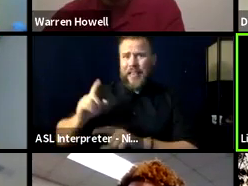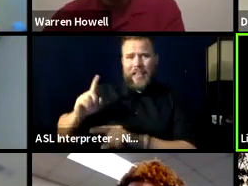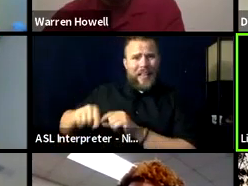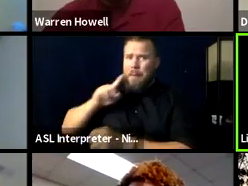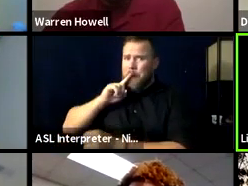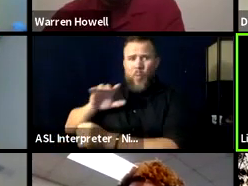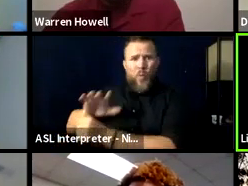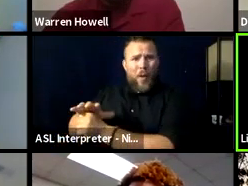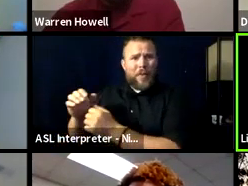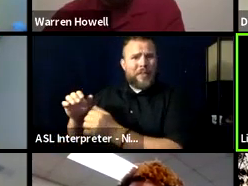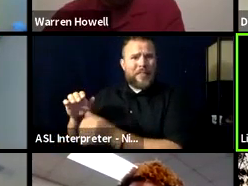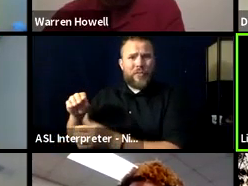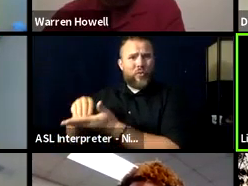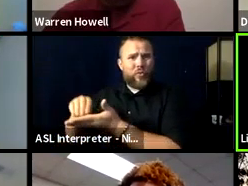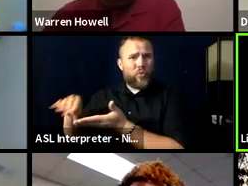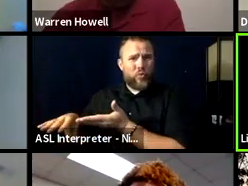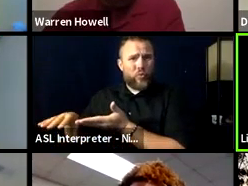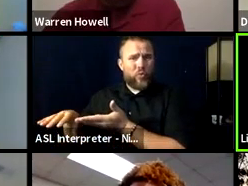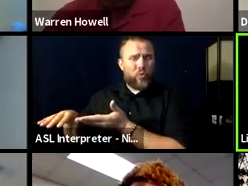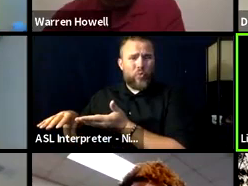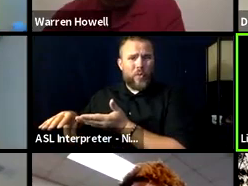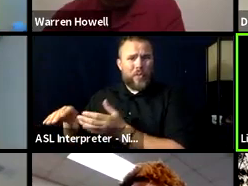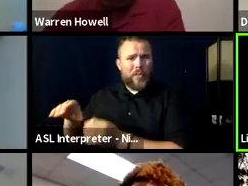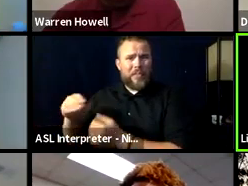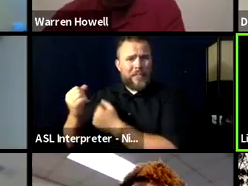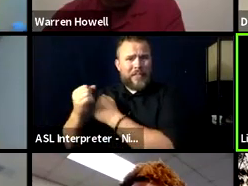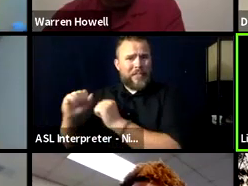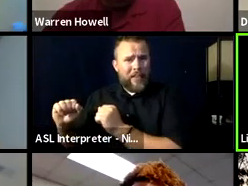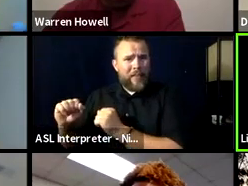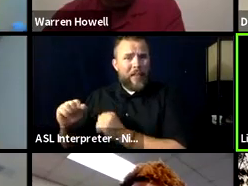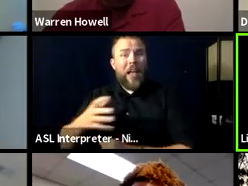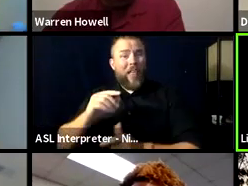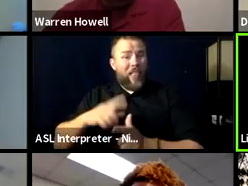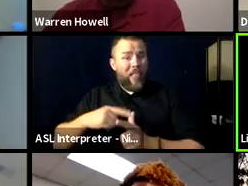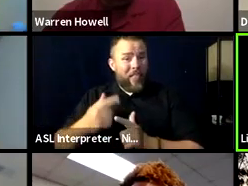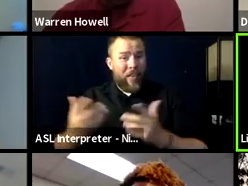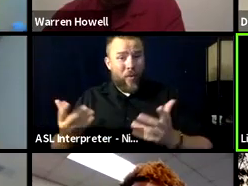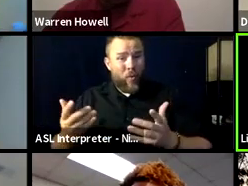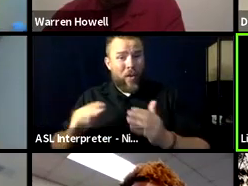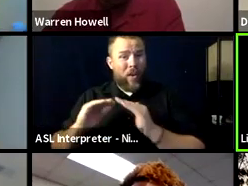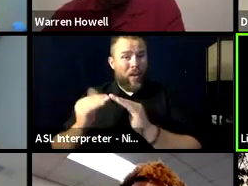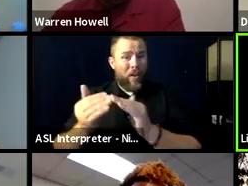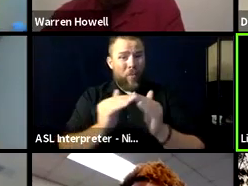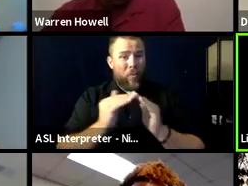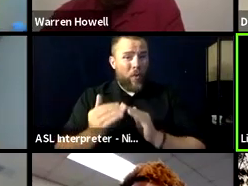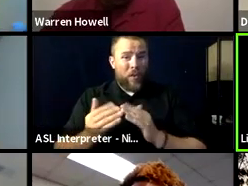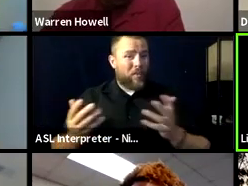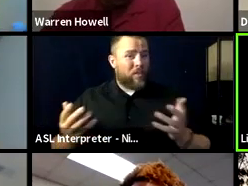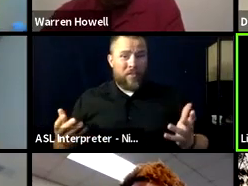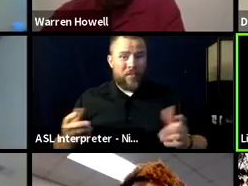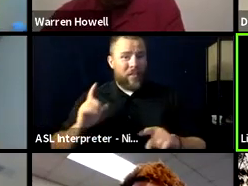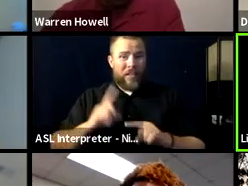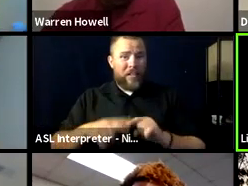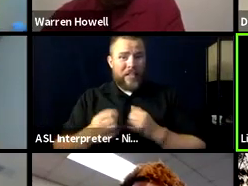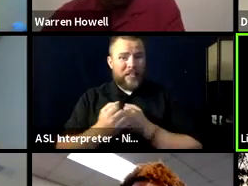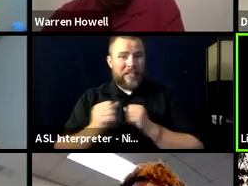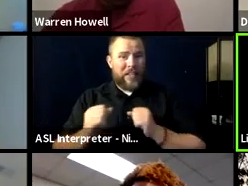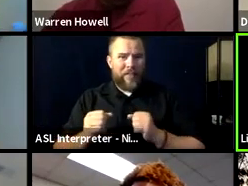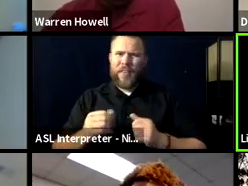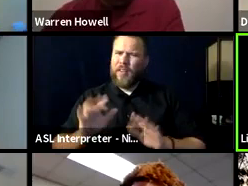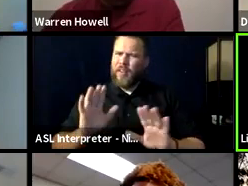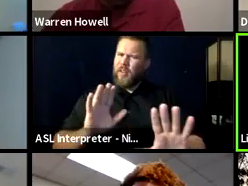ultimately, community safety cannot be guaranteed. I implore you to open face-to-face only when it is